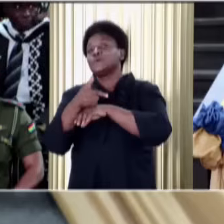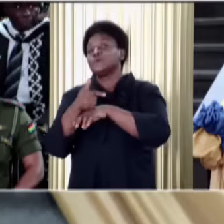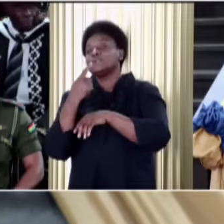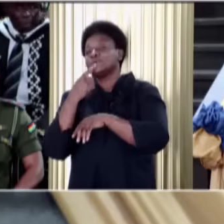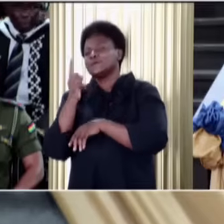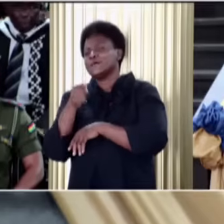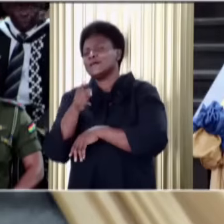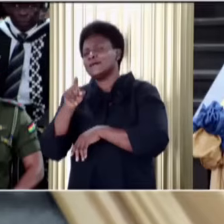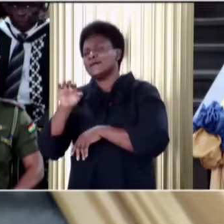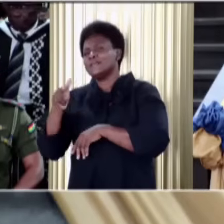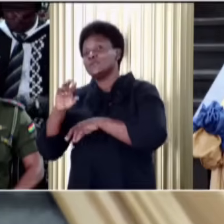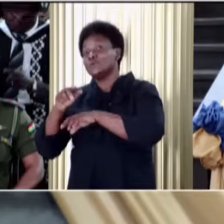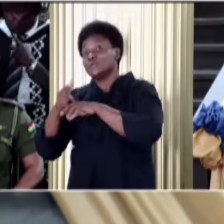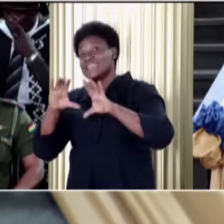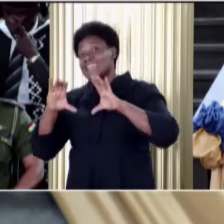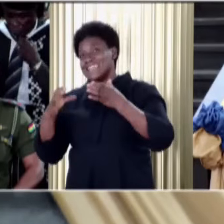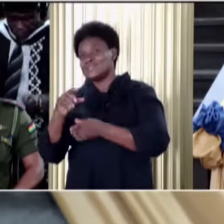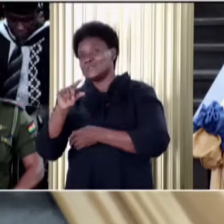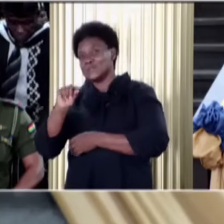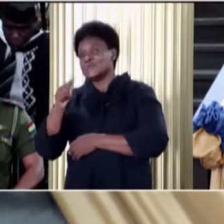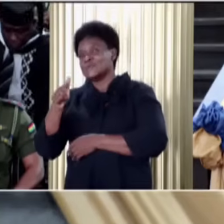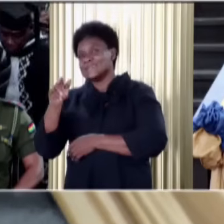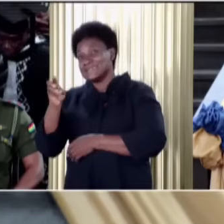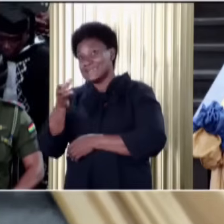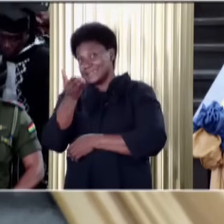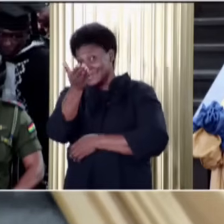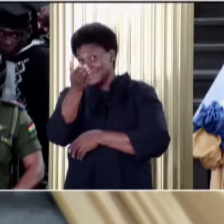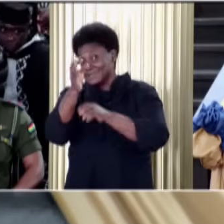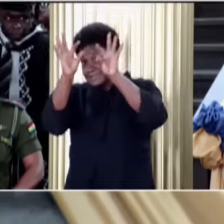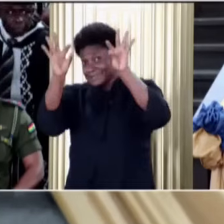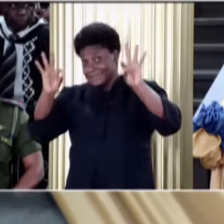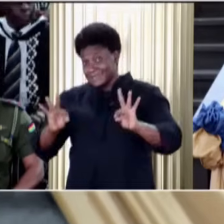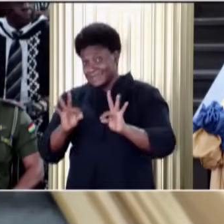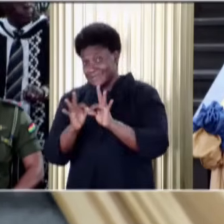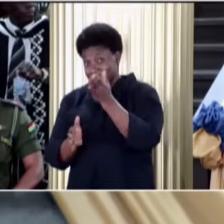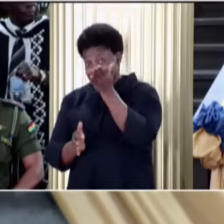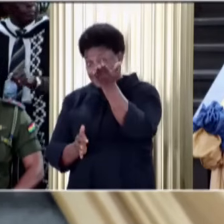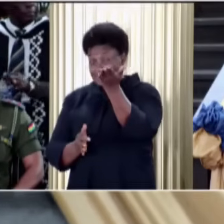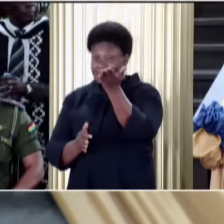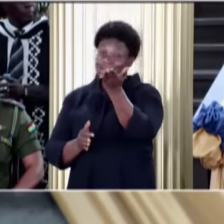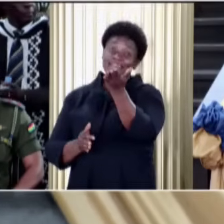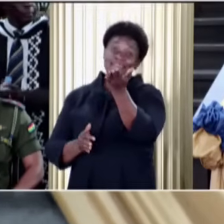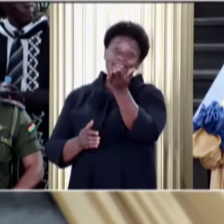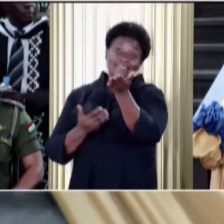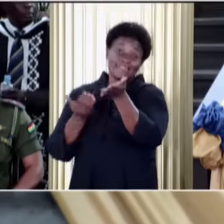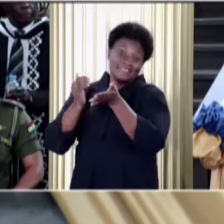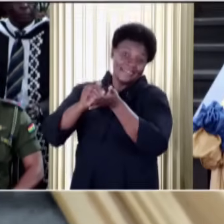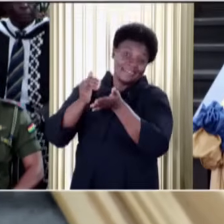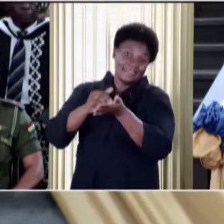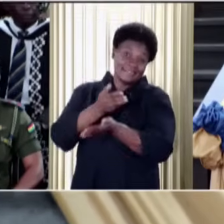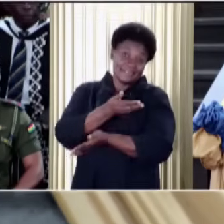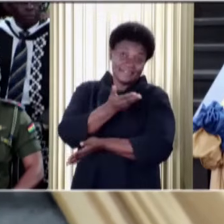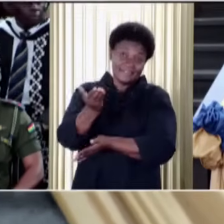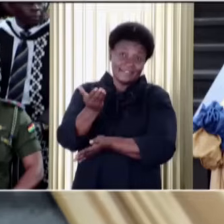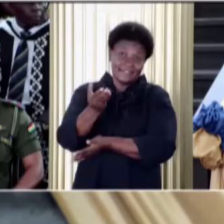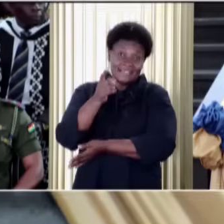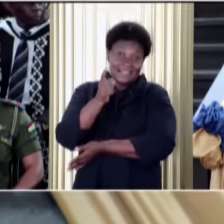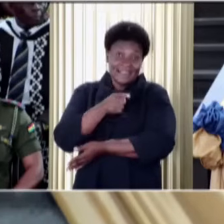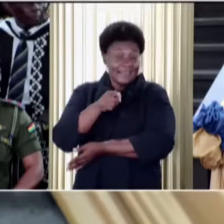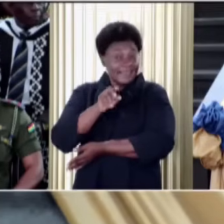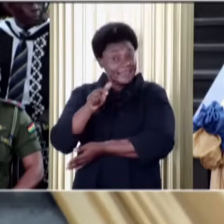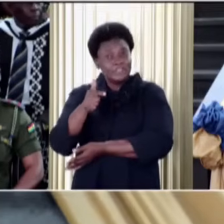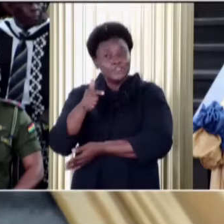UG Class of 2026. It's showing on the screens right now. Can you repeat after me? Hashtag